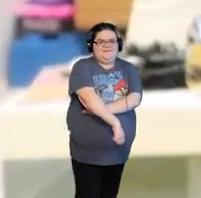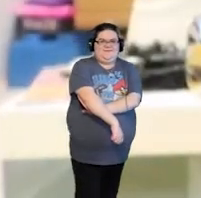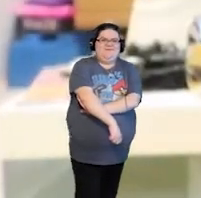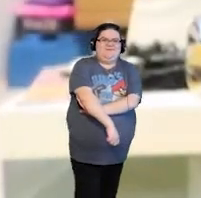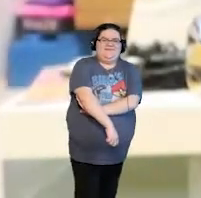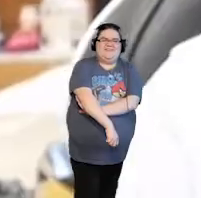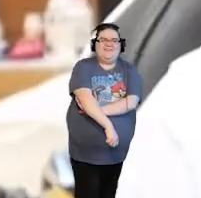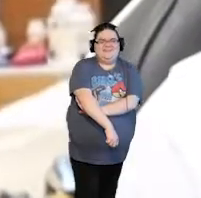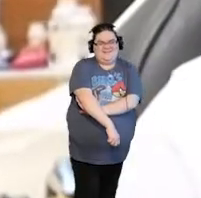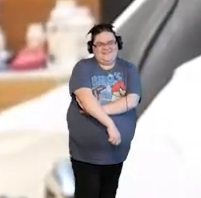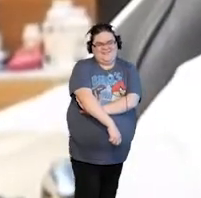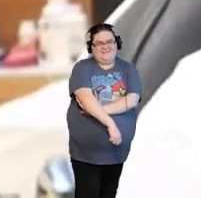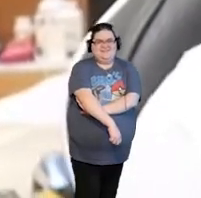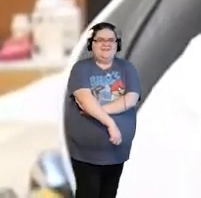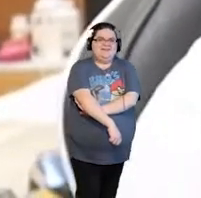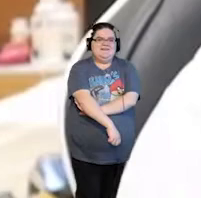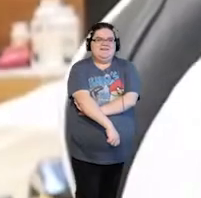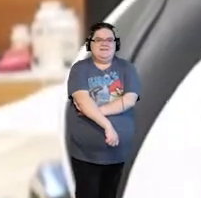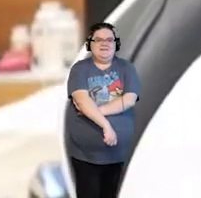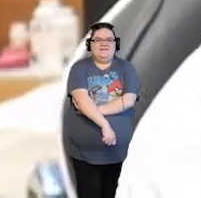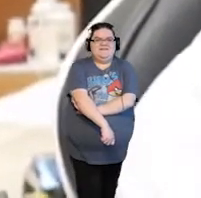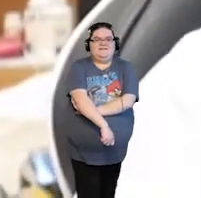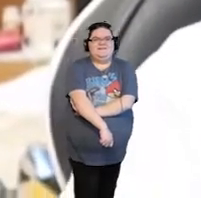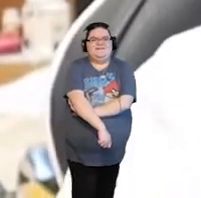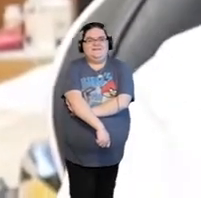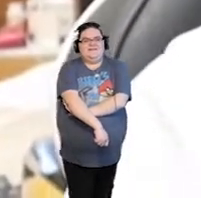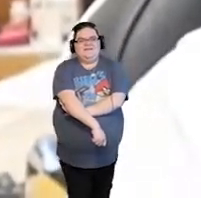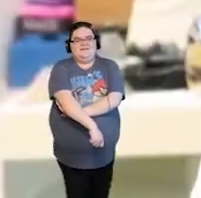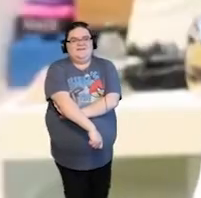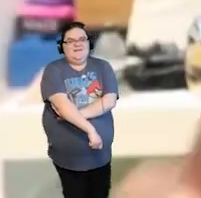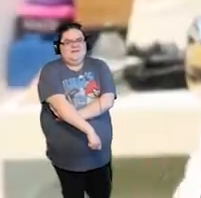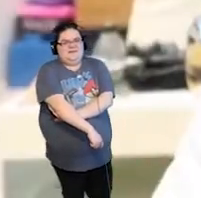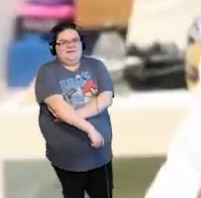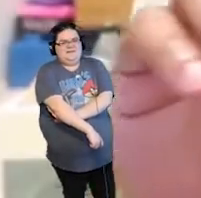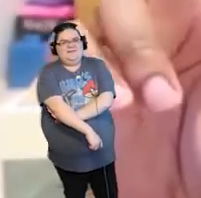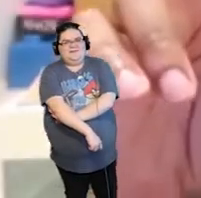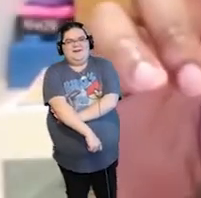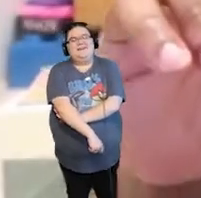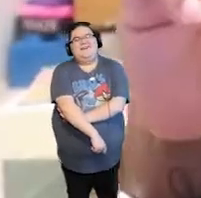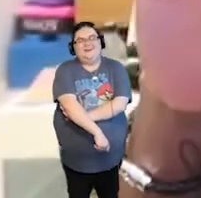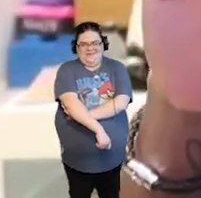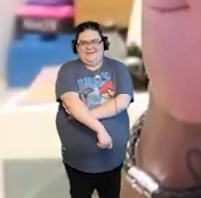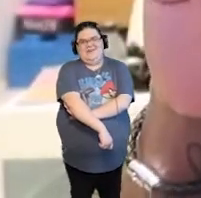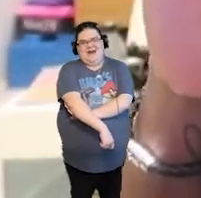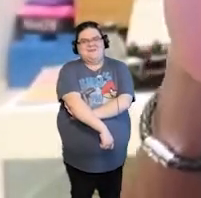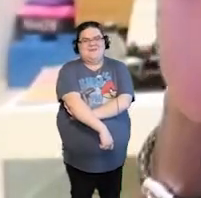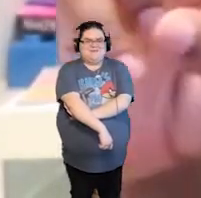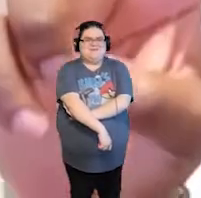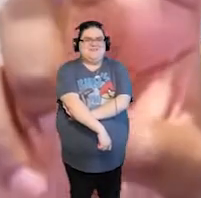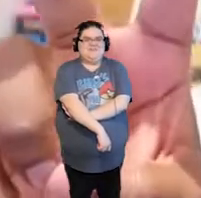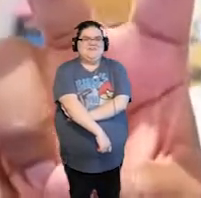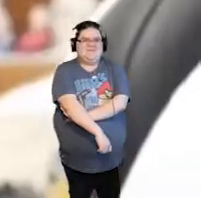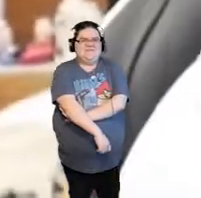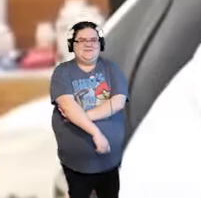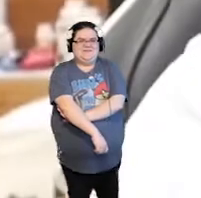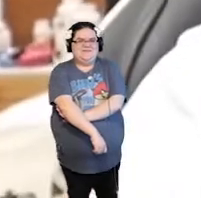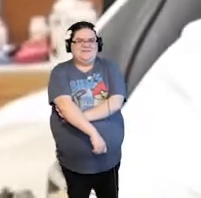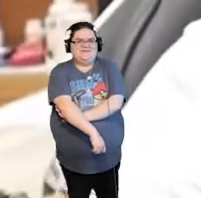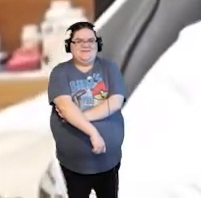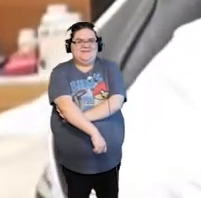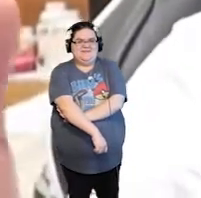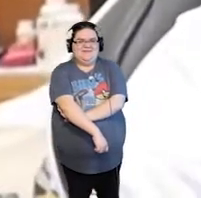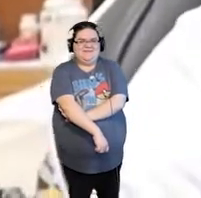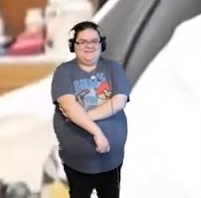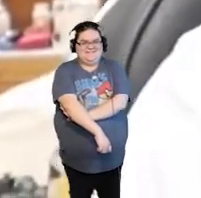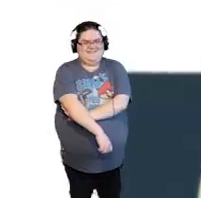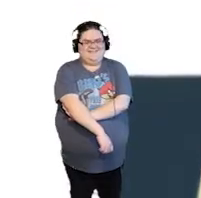one. So, I mean, you guys could try and change that, but hey, yo, I'm happy with number two. I know you are happy with number two. It's a win-win